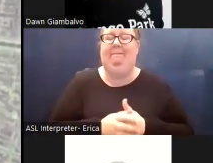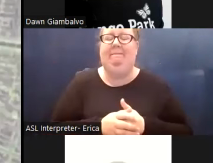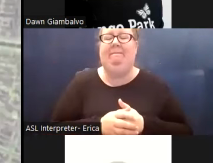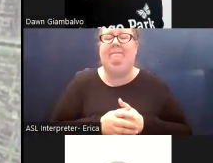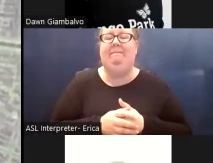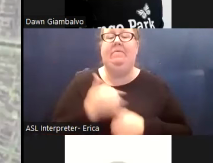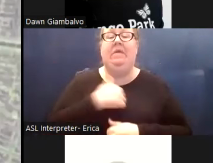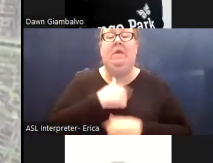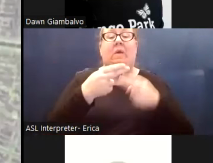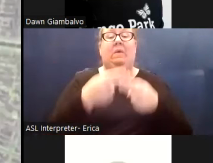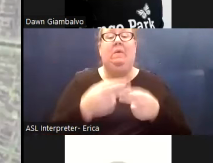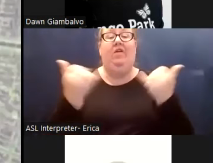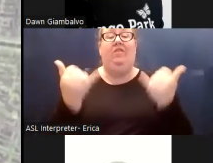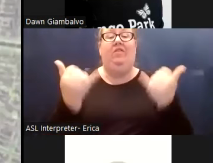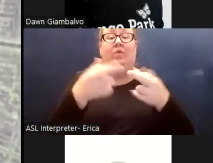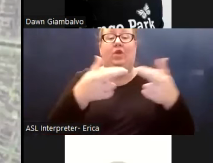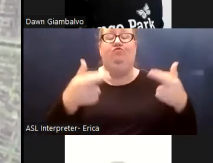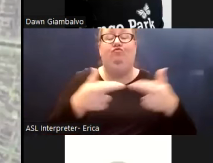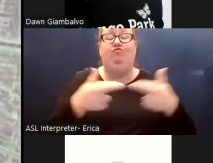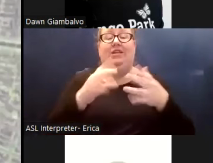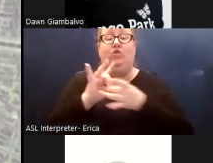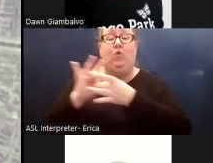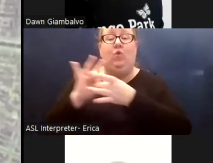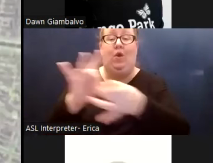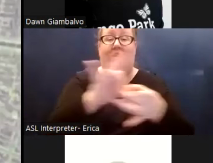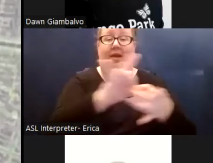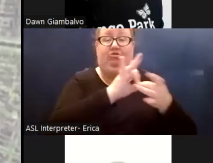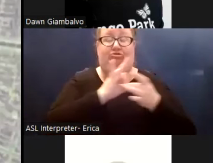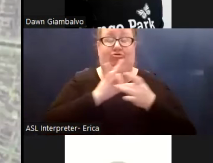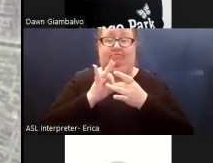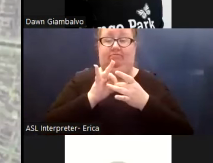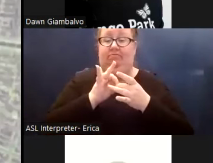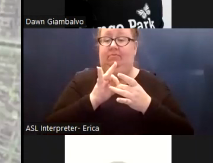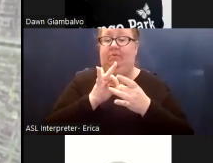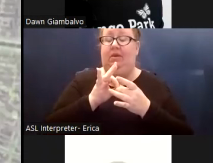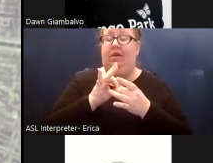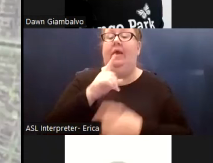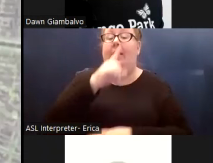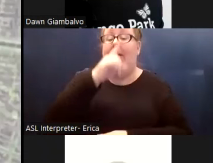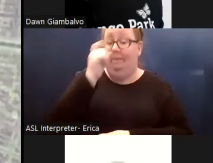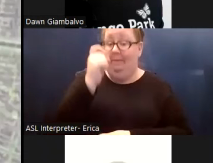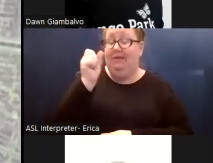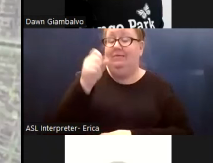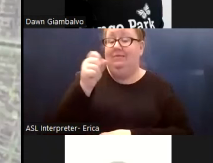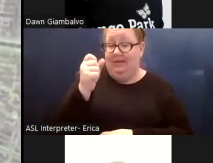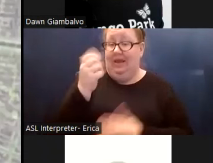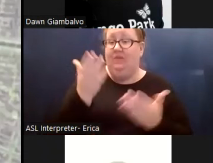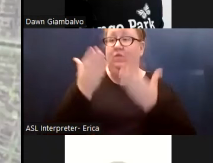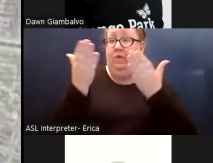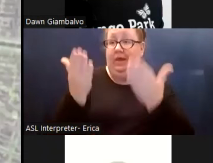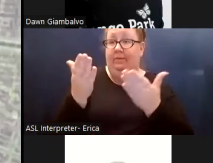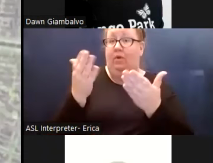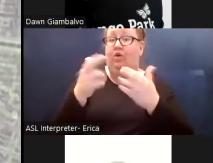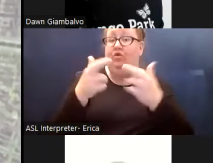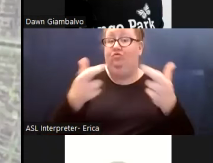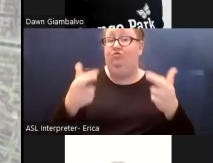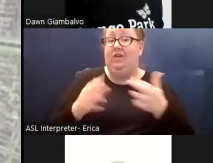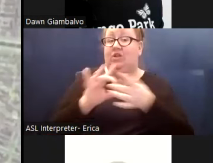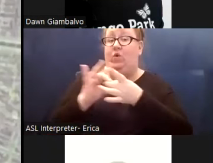We call this one regional coordination, not only because we would propose a regional coordinating